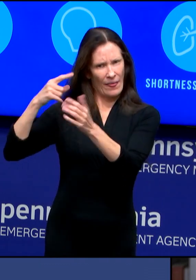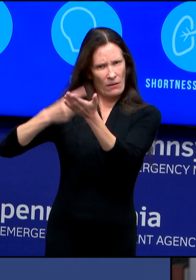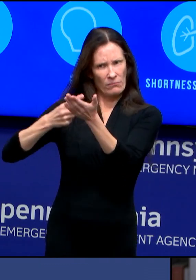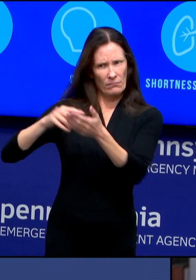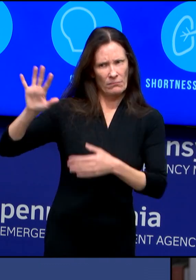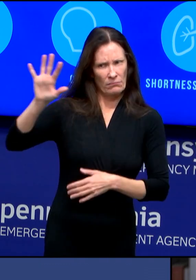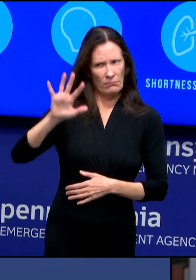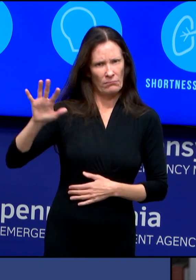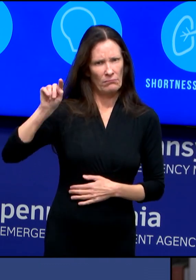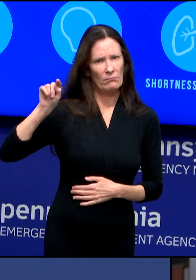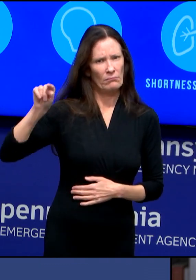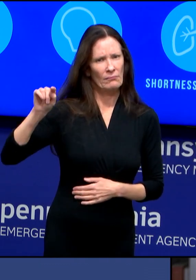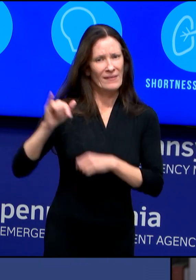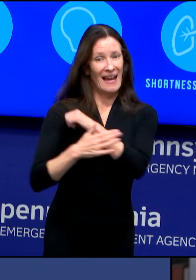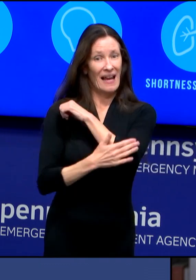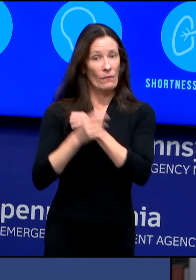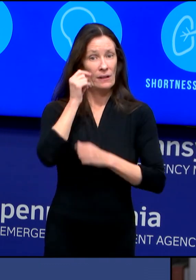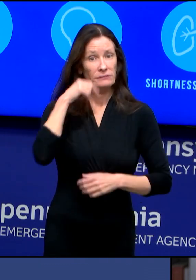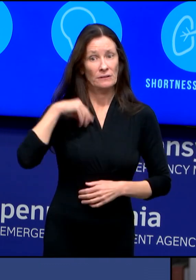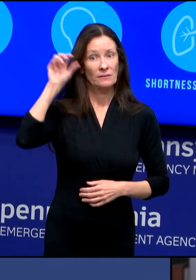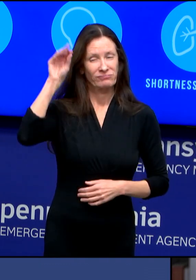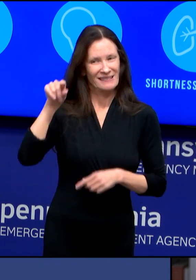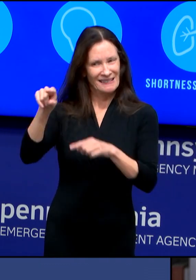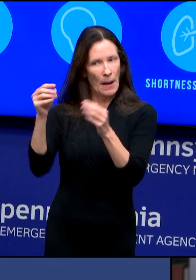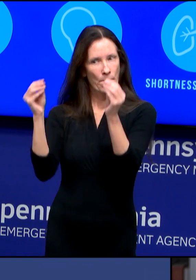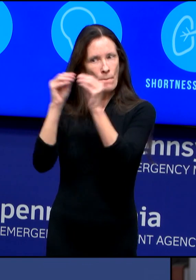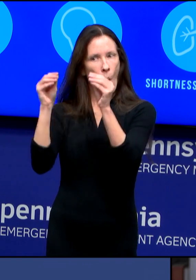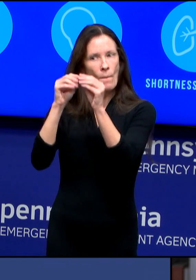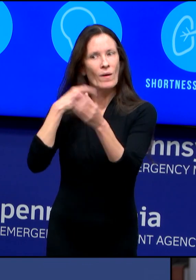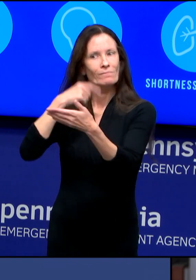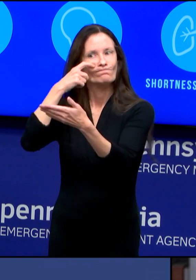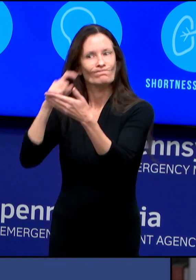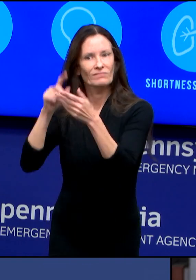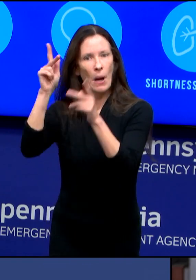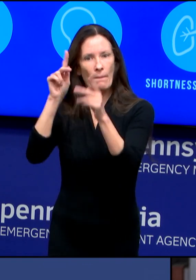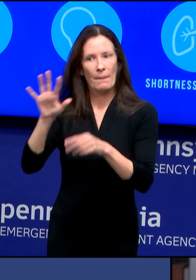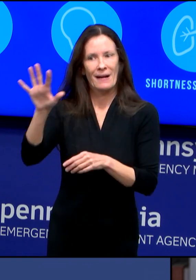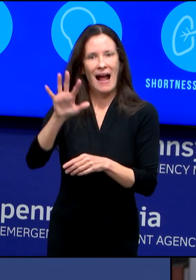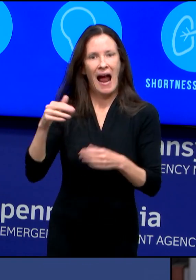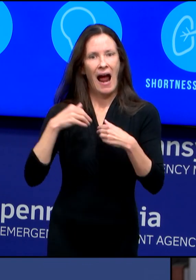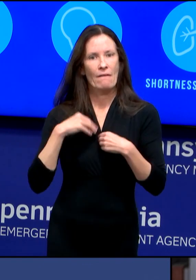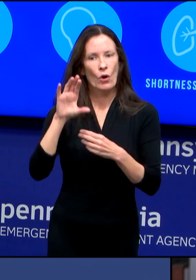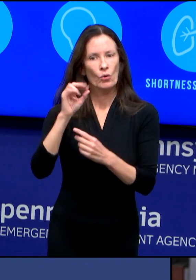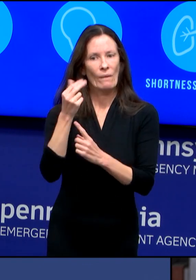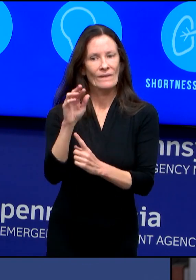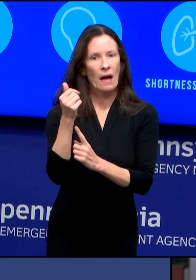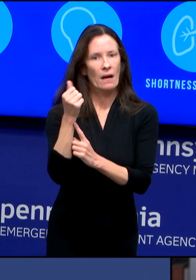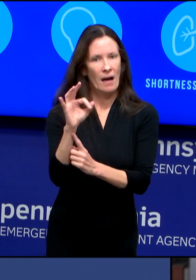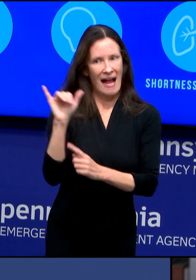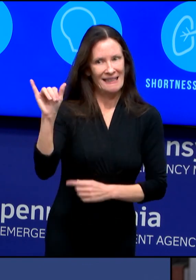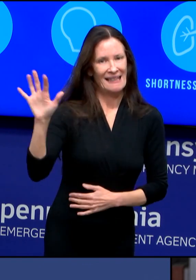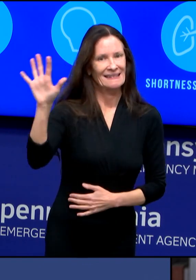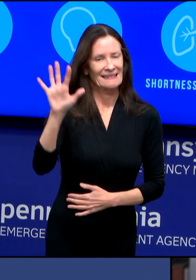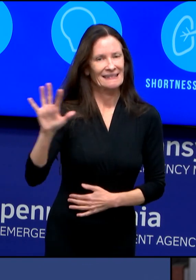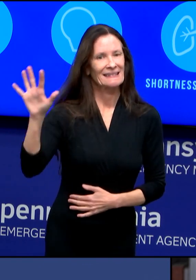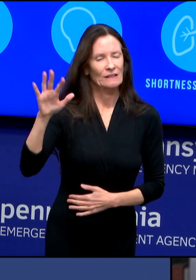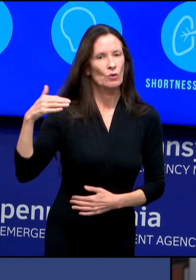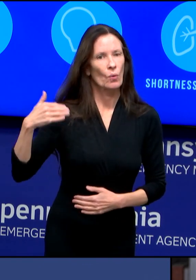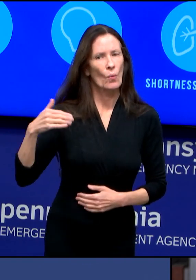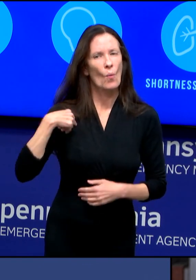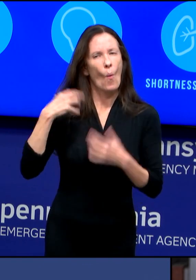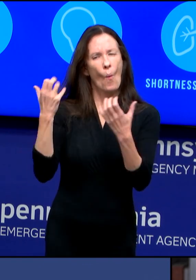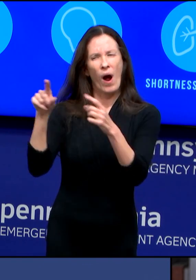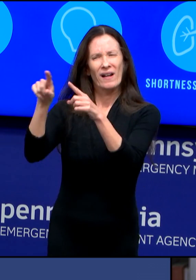the problem is concentrated right now. And if we do a good job with the stay-at-home order and people respond